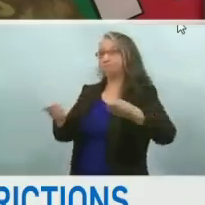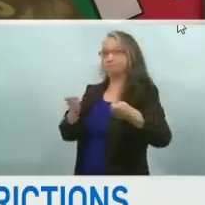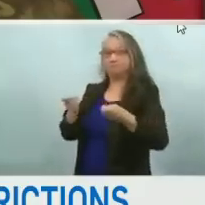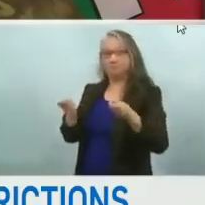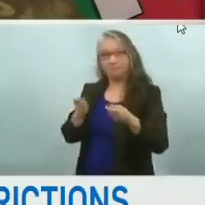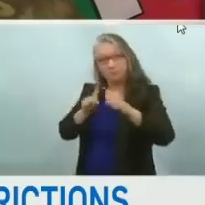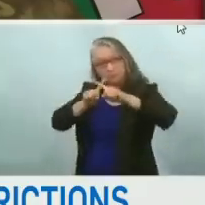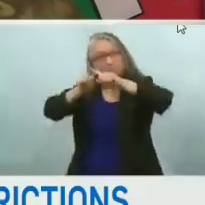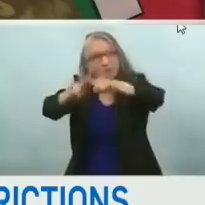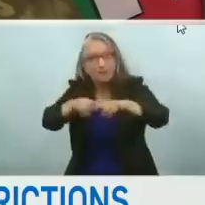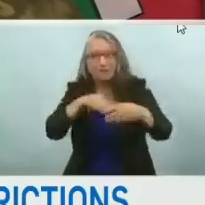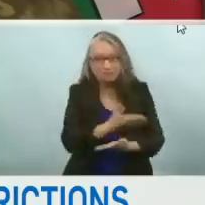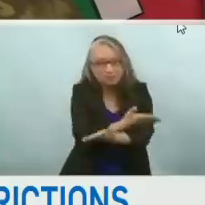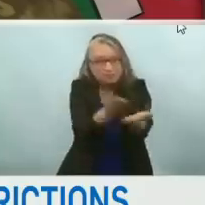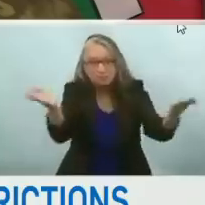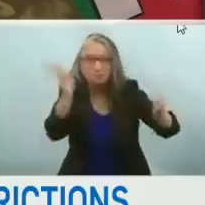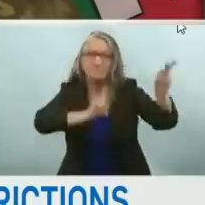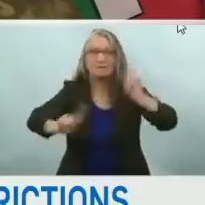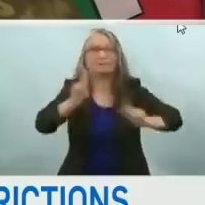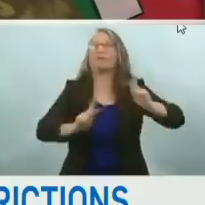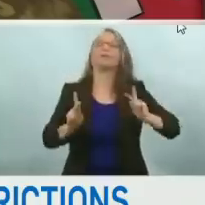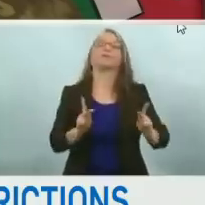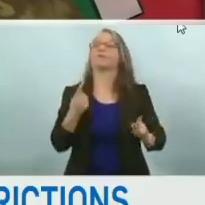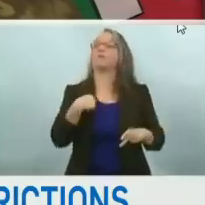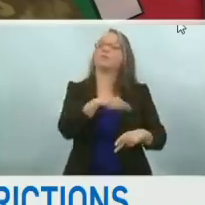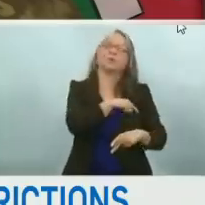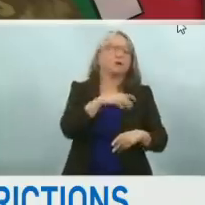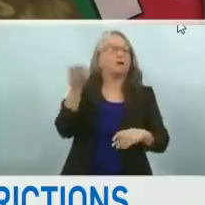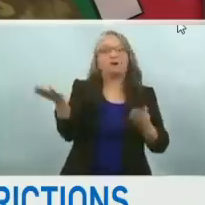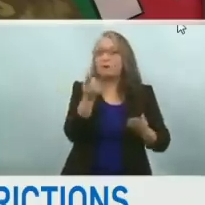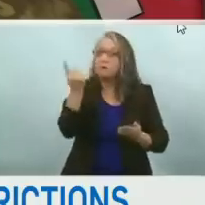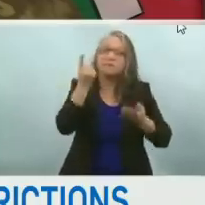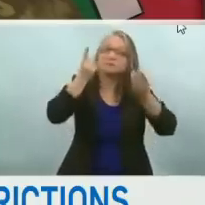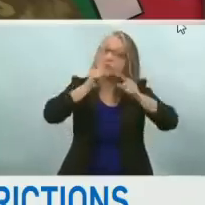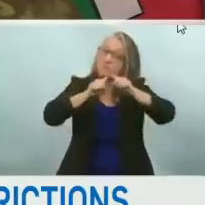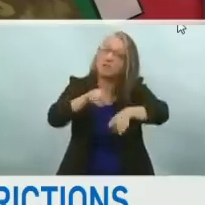orders, and we need to continue to follow things. And if we